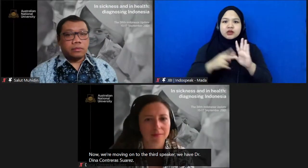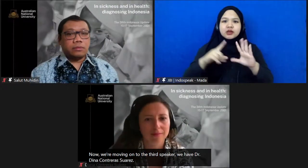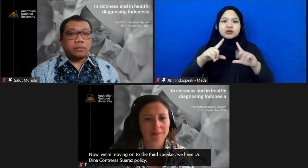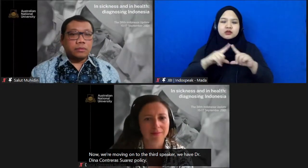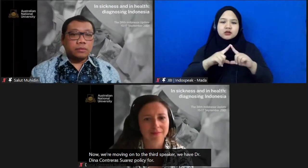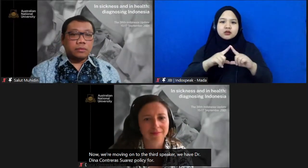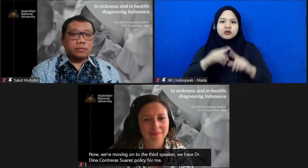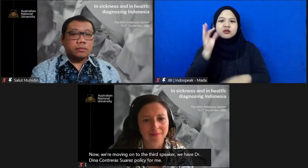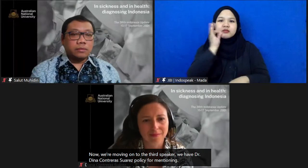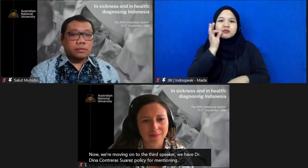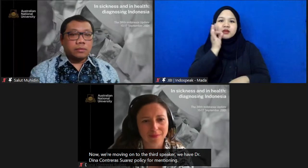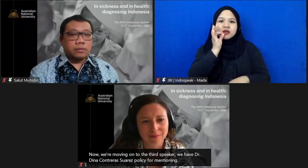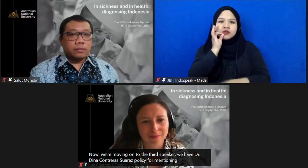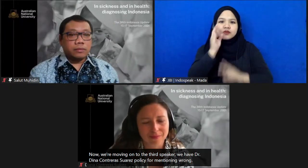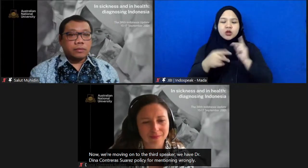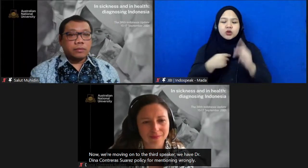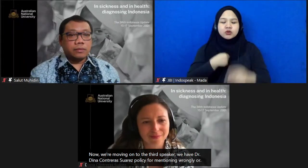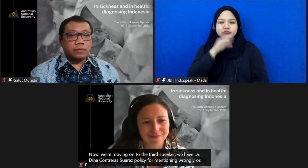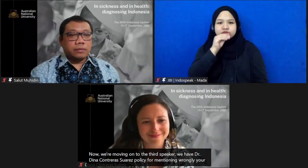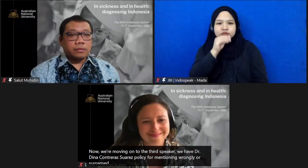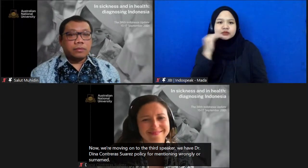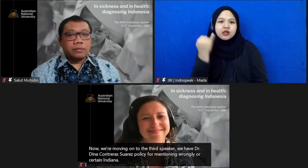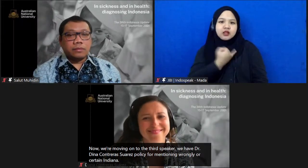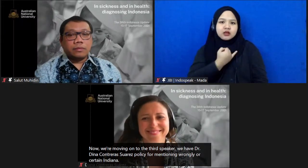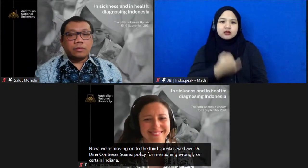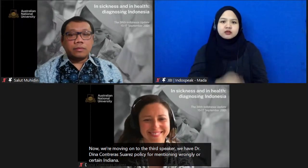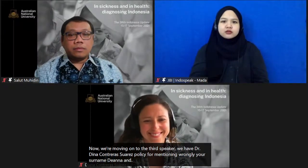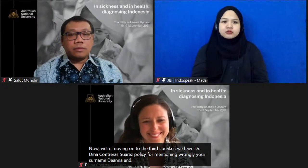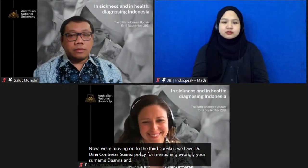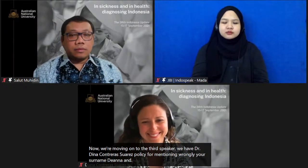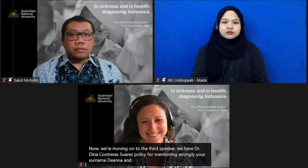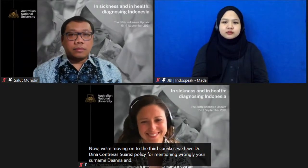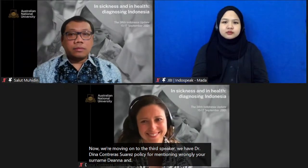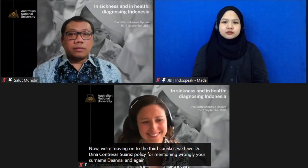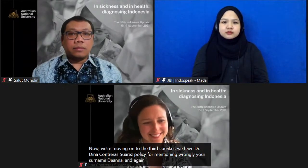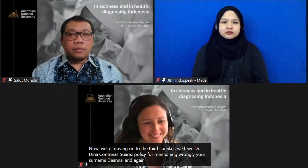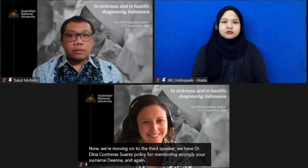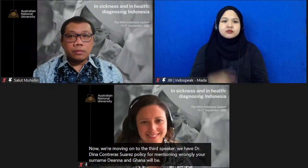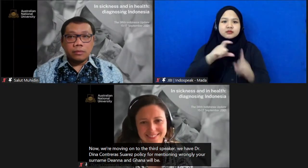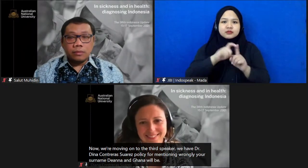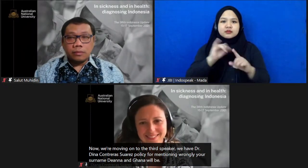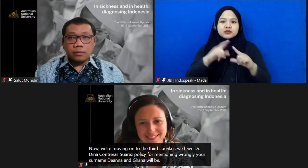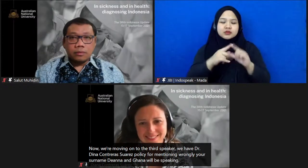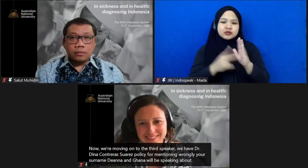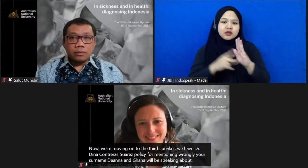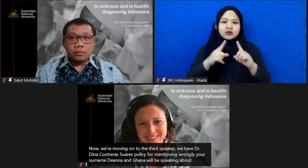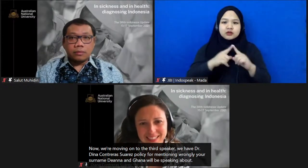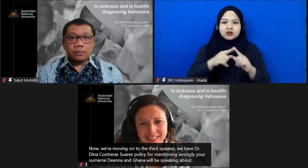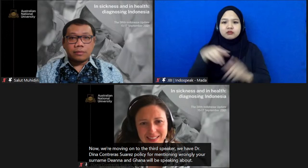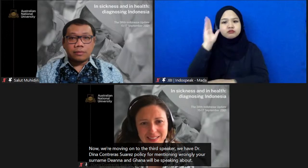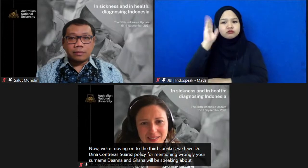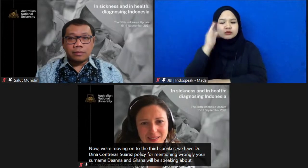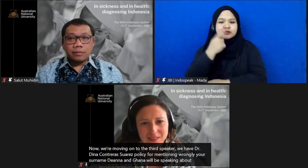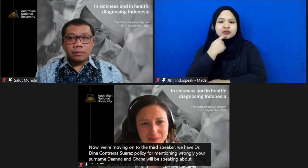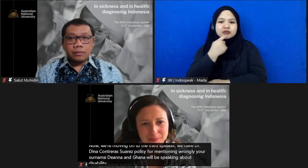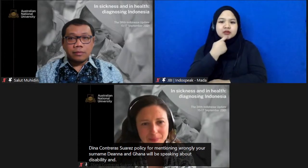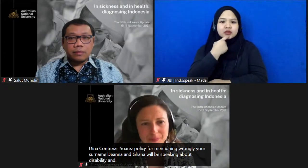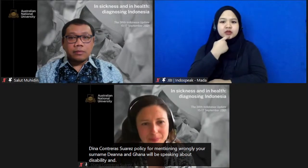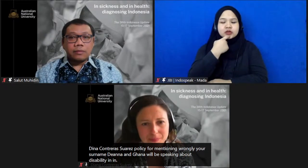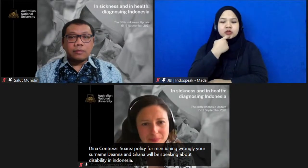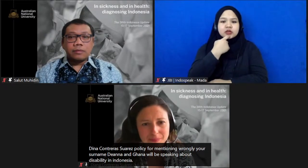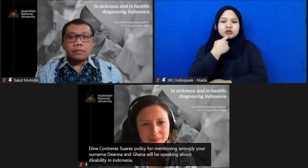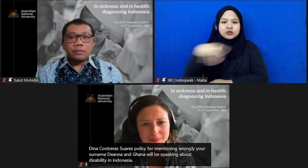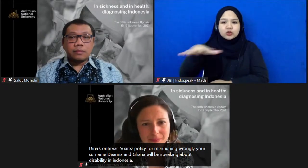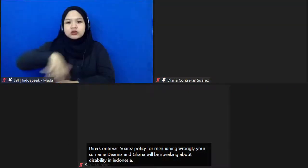for mentioning wrongly your surname, Diana. And Diana will be speaking about disability in